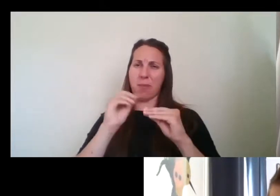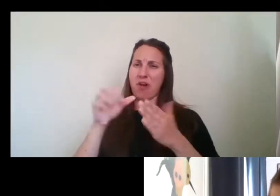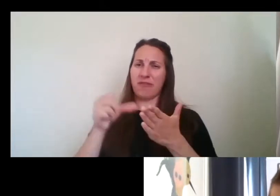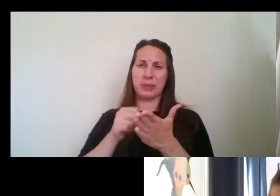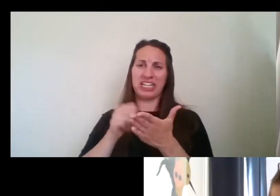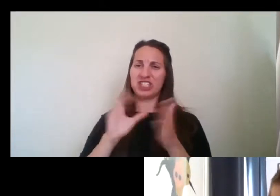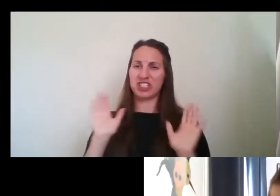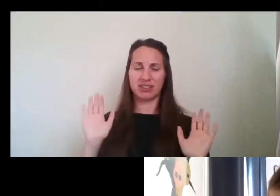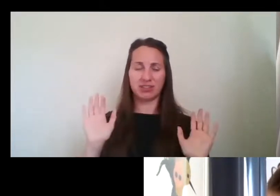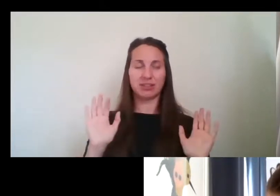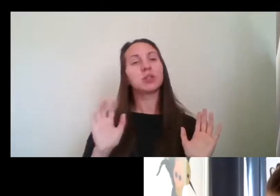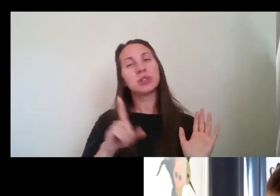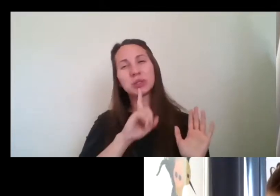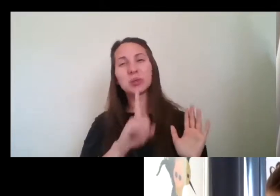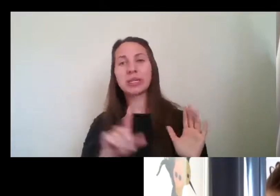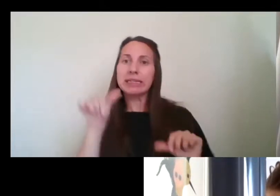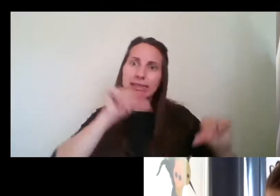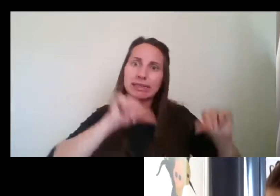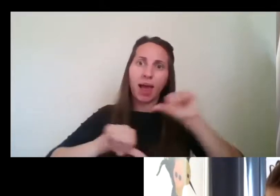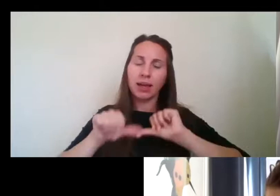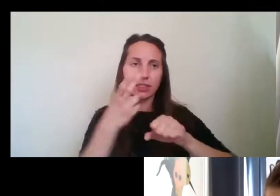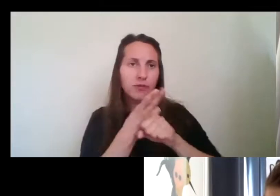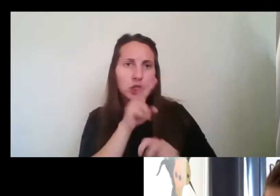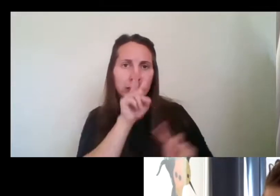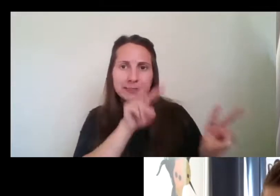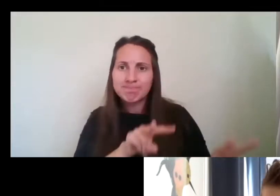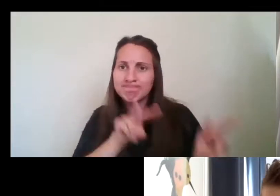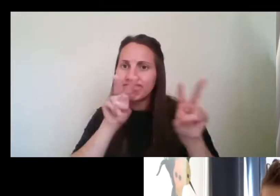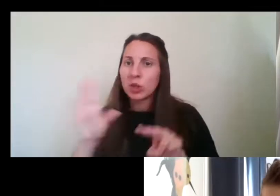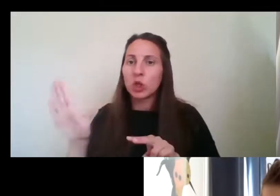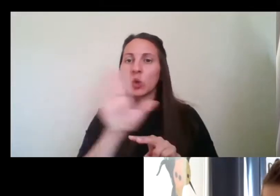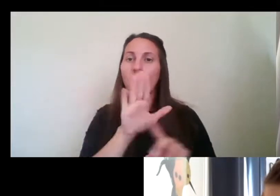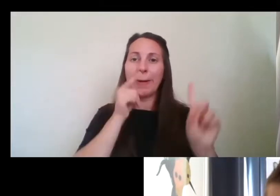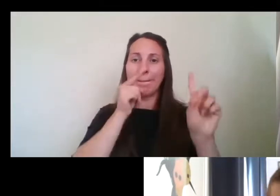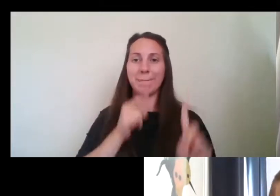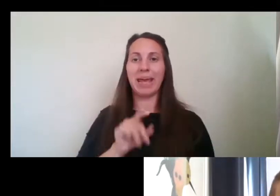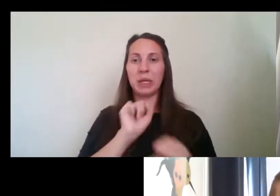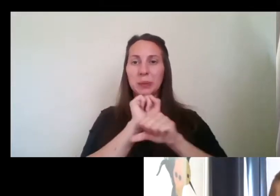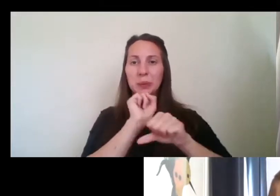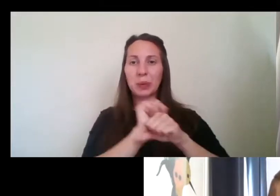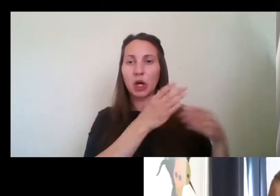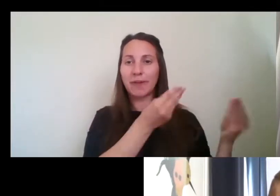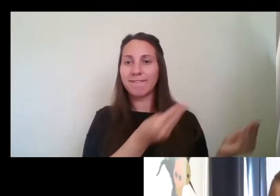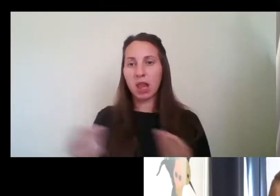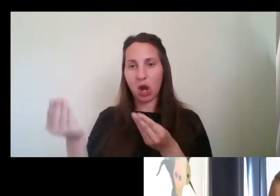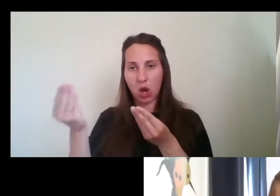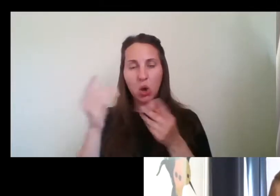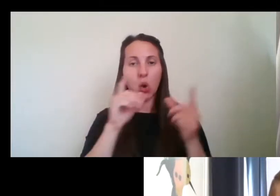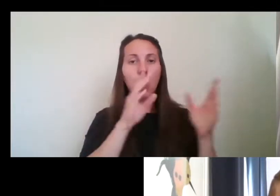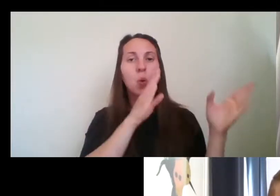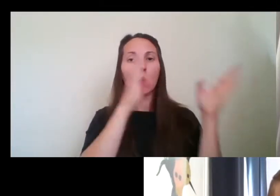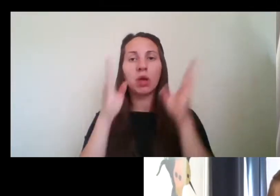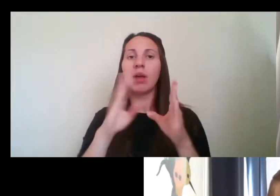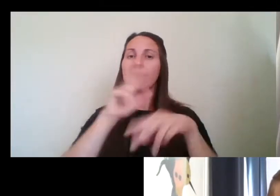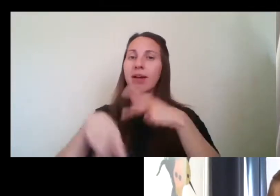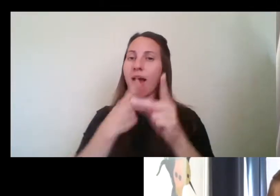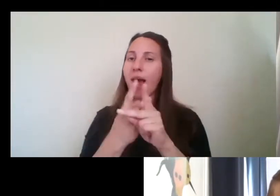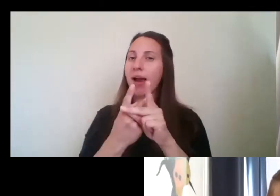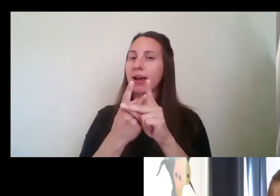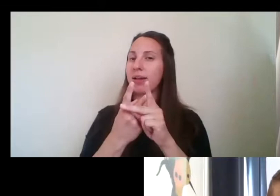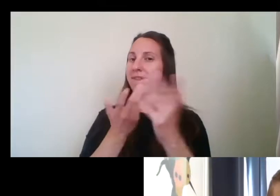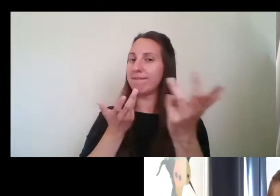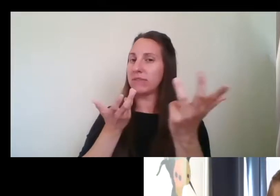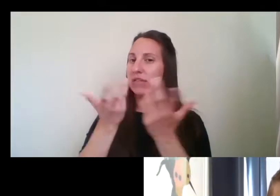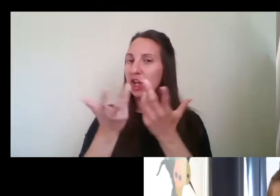at your main workflows and all of the types of user interfaces that a user of any ability might interact